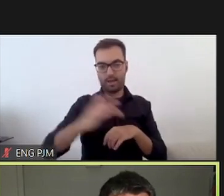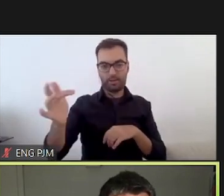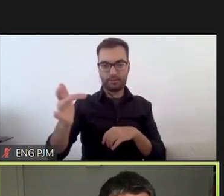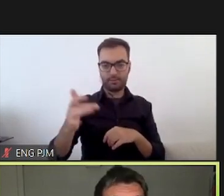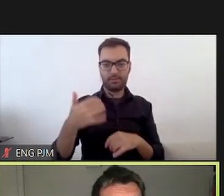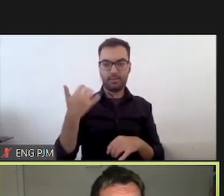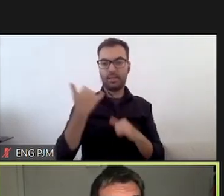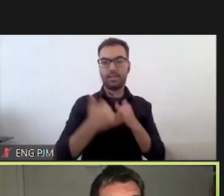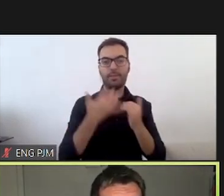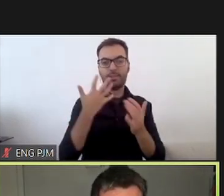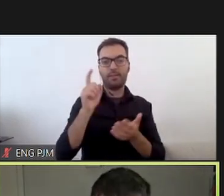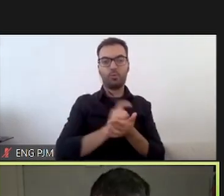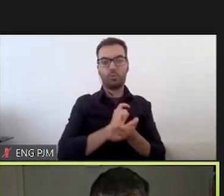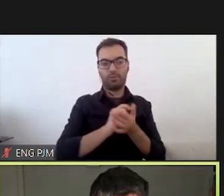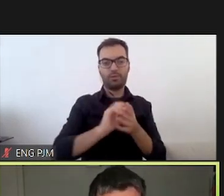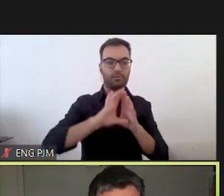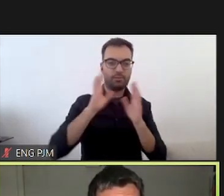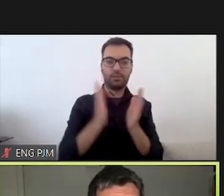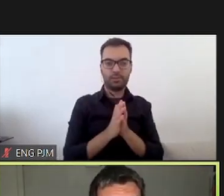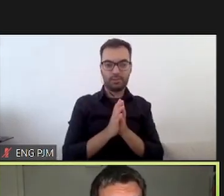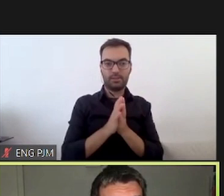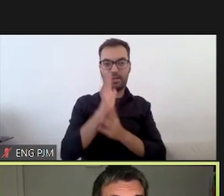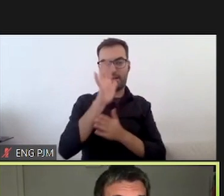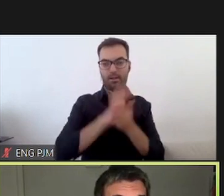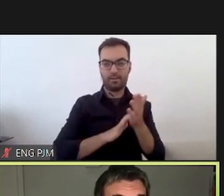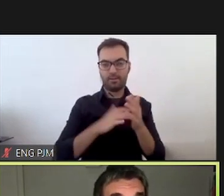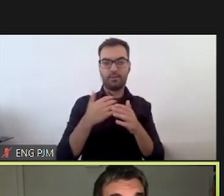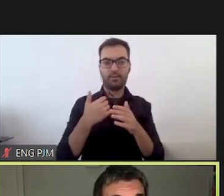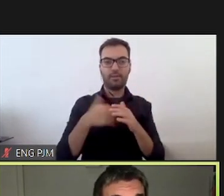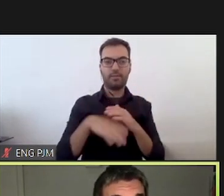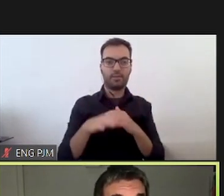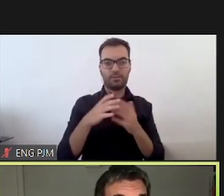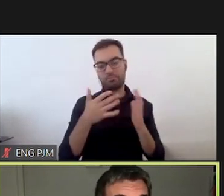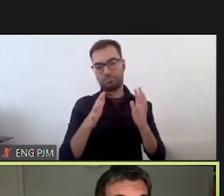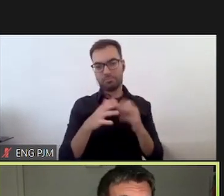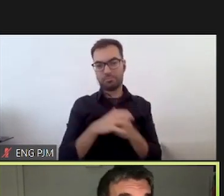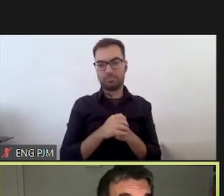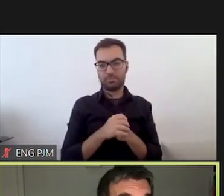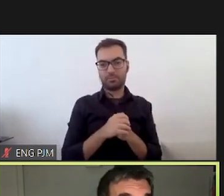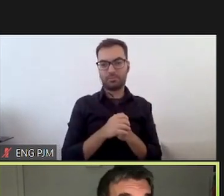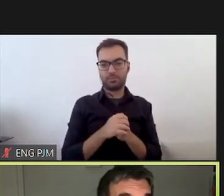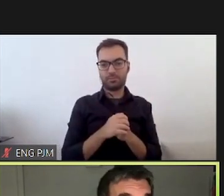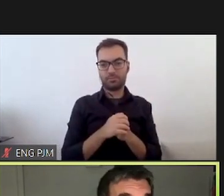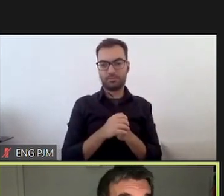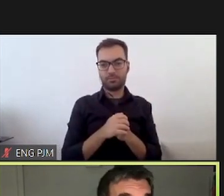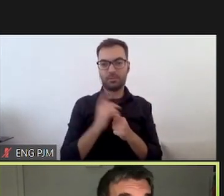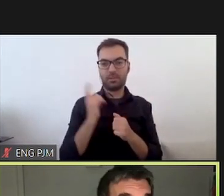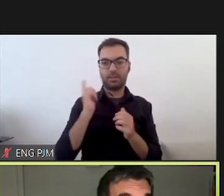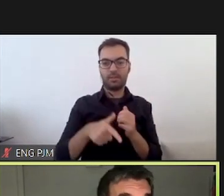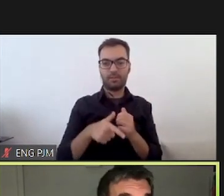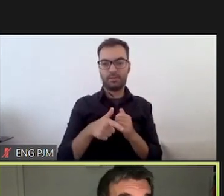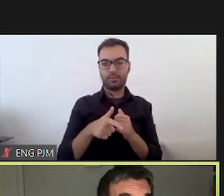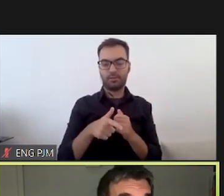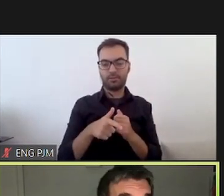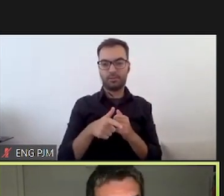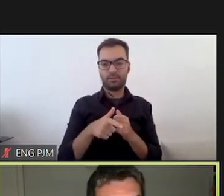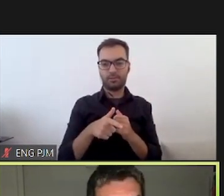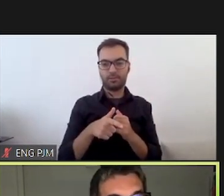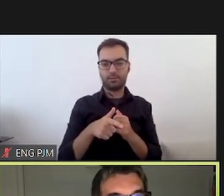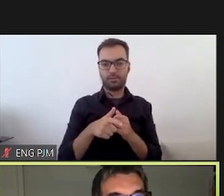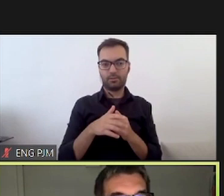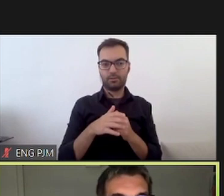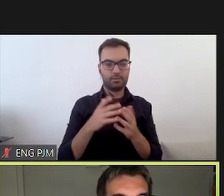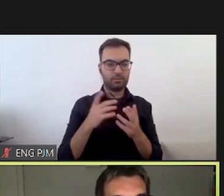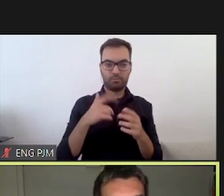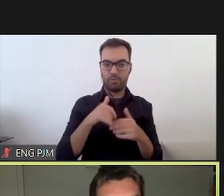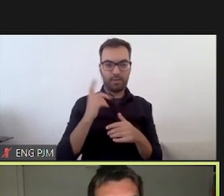out everything from the WCEG, it will cover approximately 2,000 try